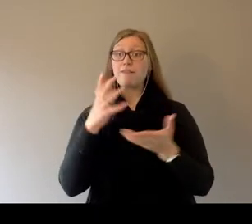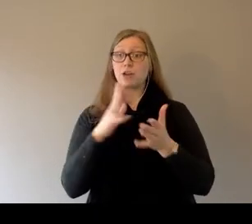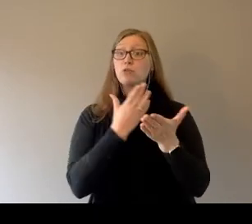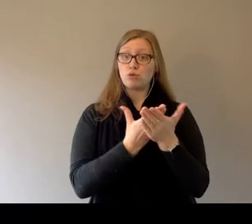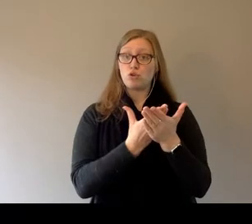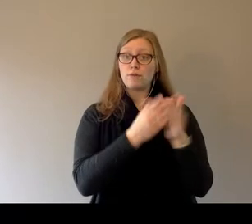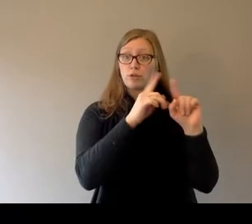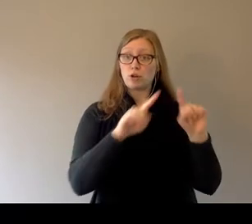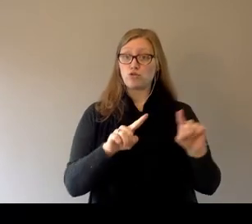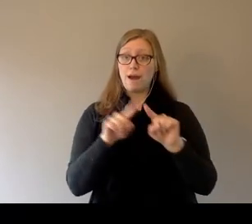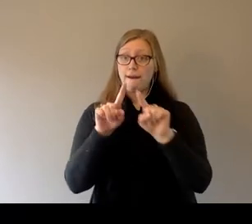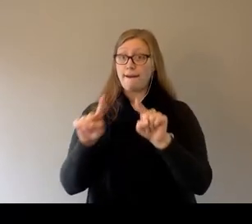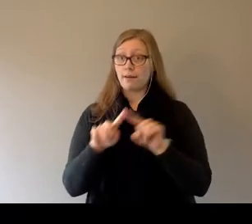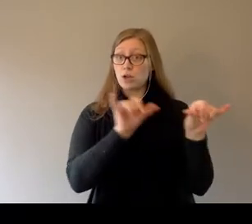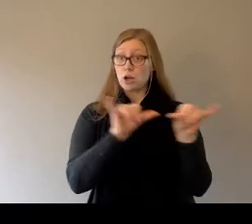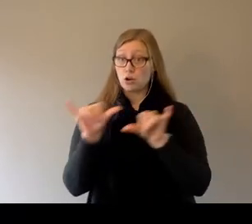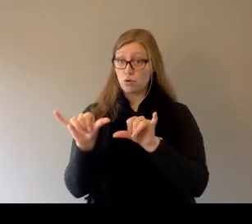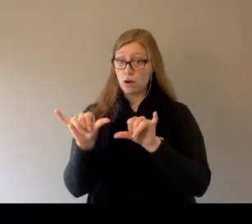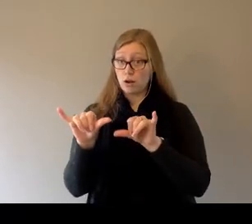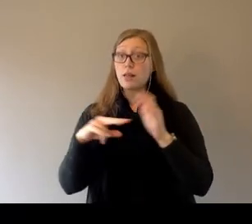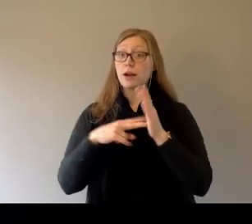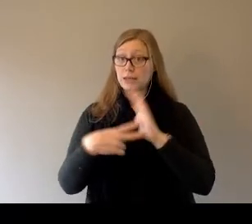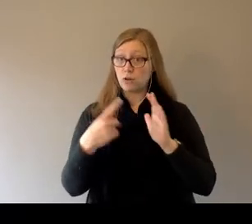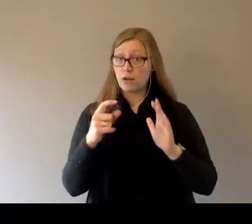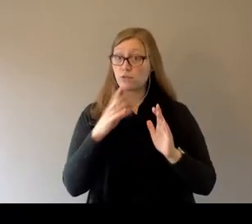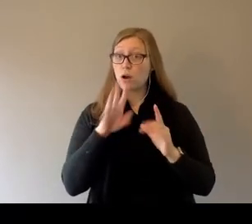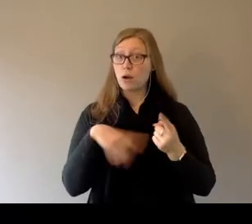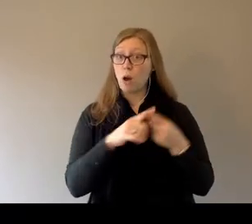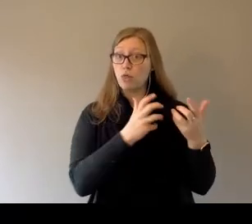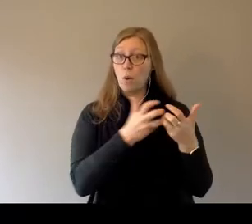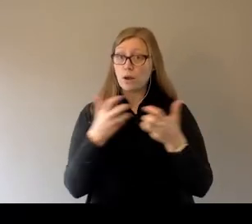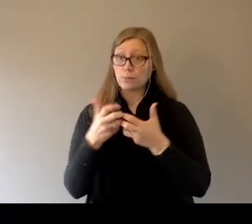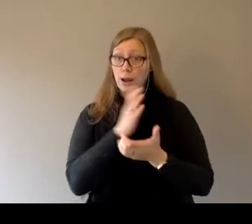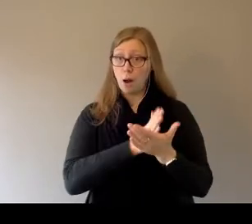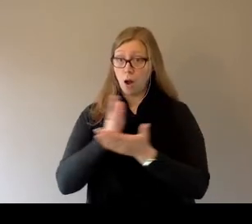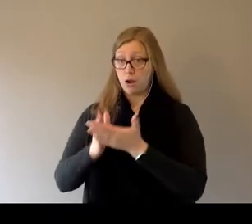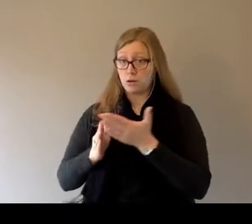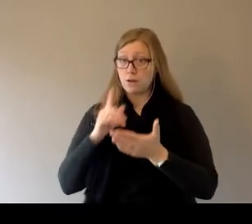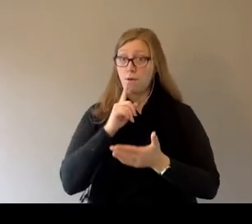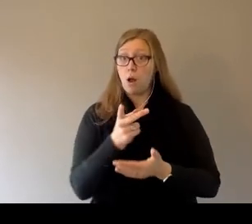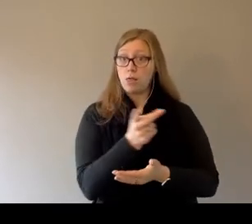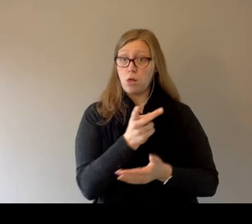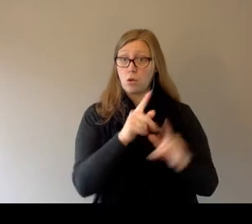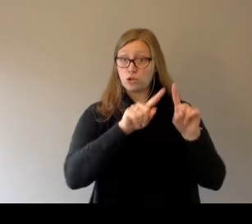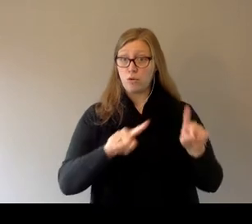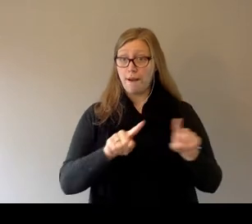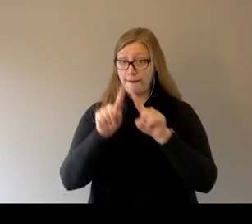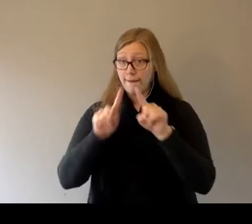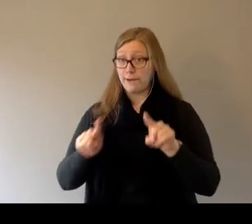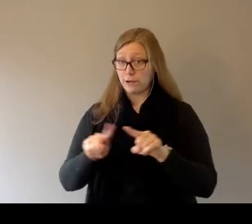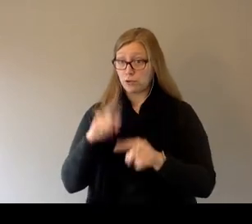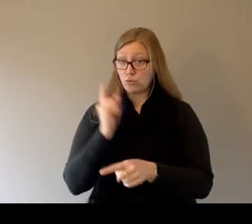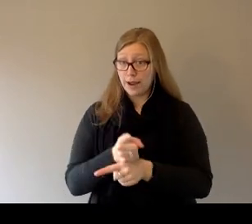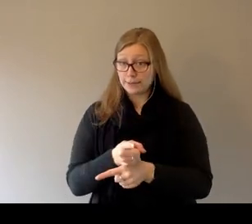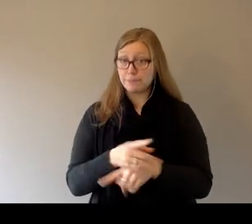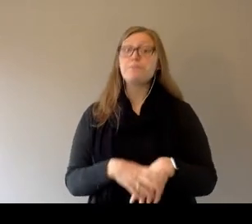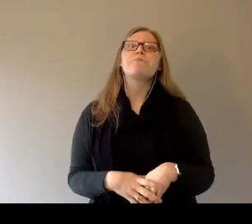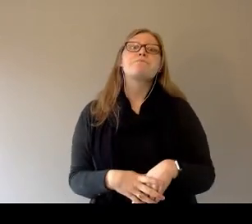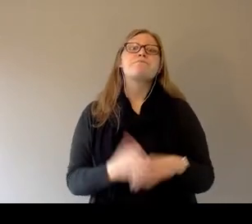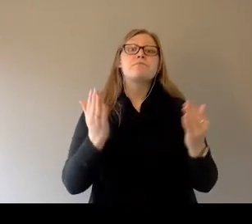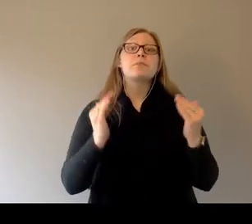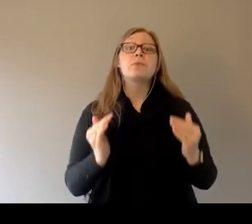So remember, corresponding parts of congruent triangles are congruent. So right now we have the congruent triangles. So now we're going to identify